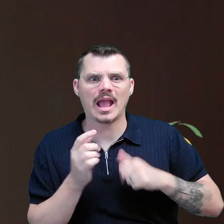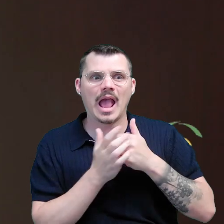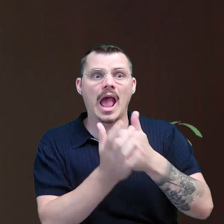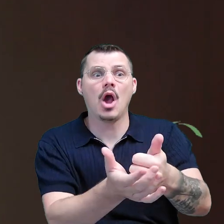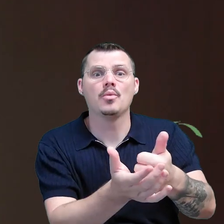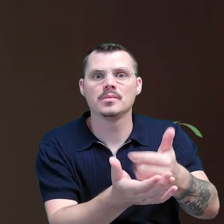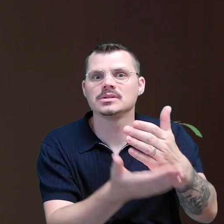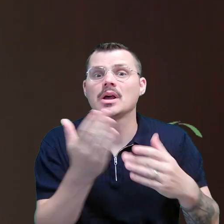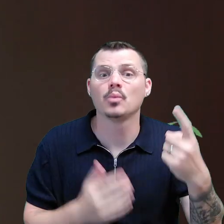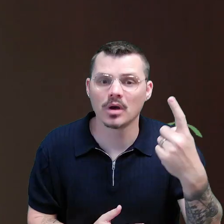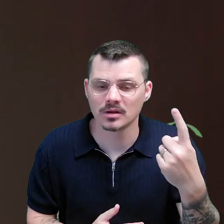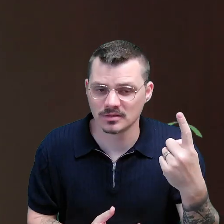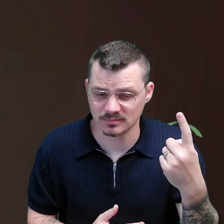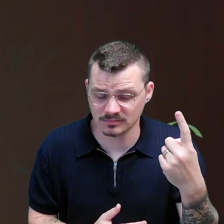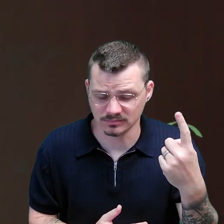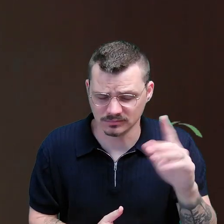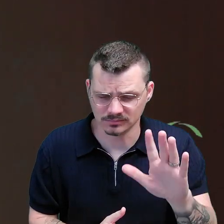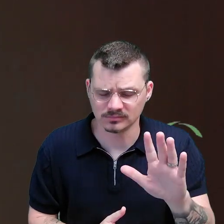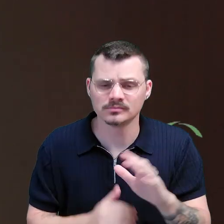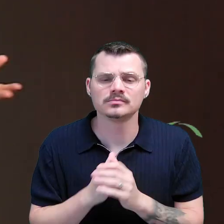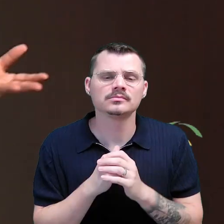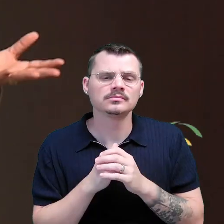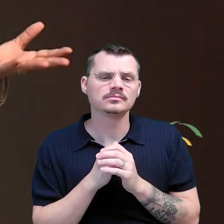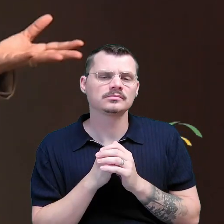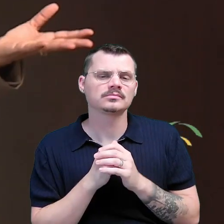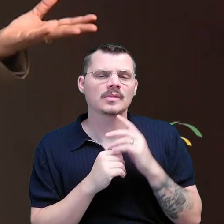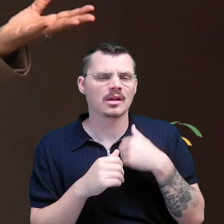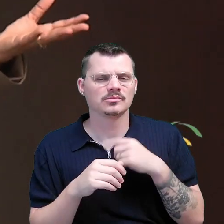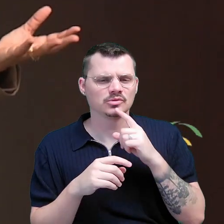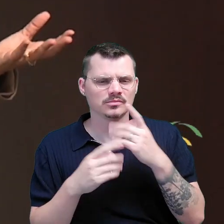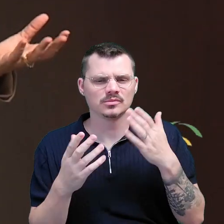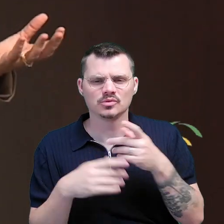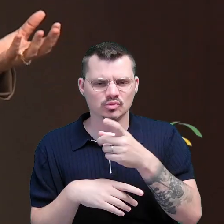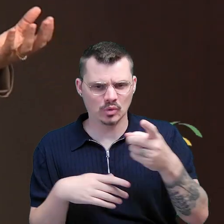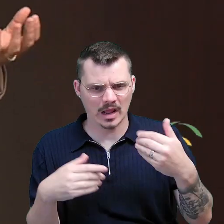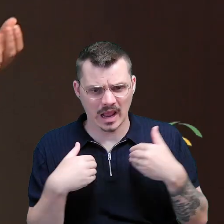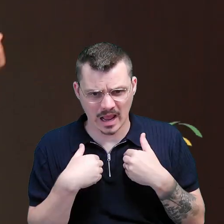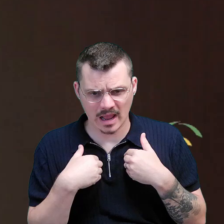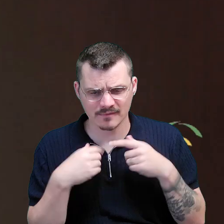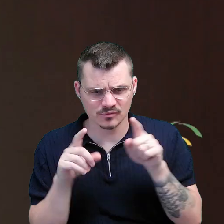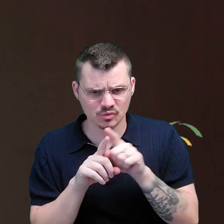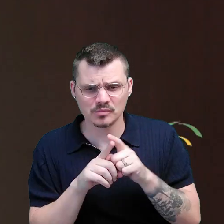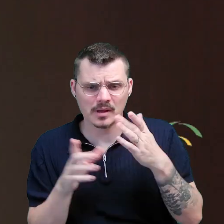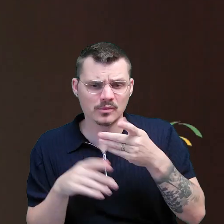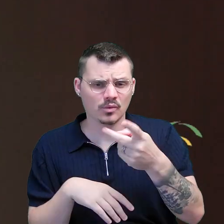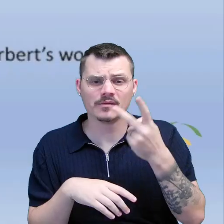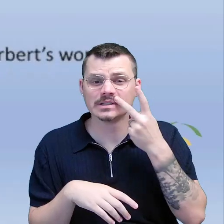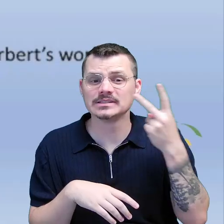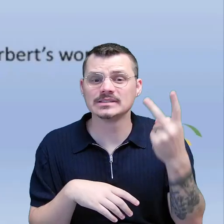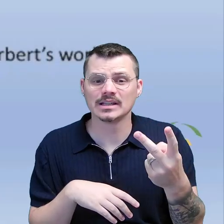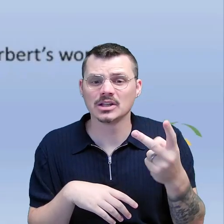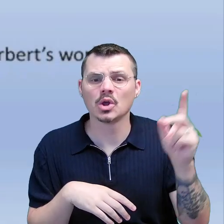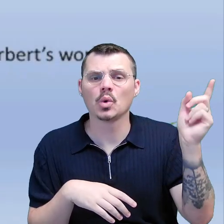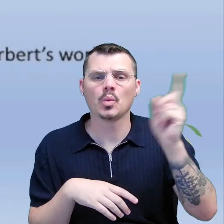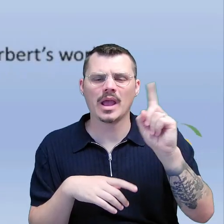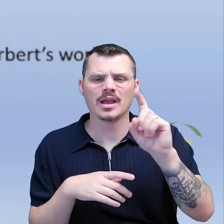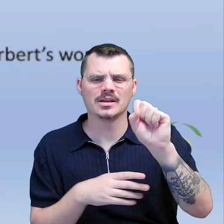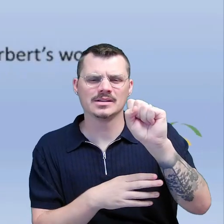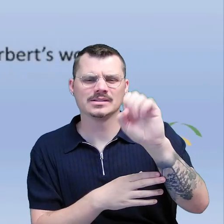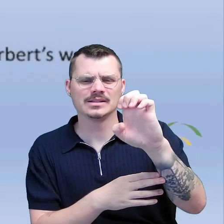somebody. And I have, and I'm sure you have too, seen people